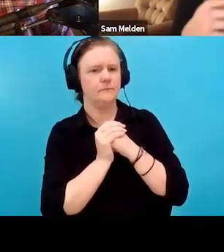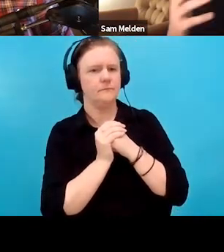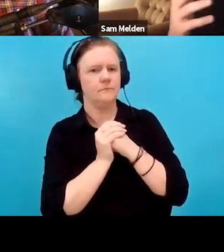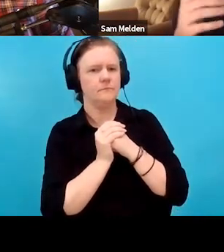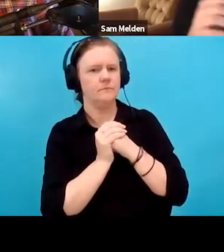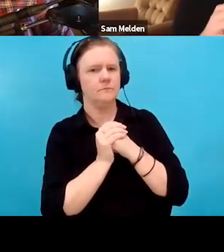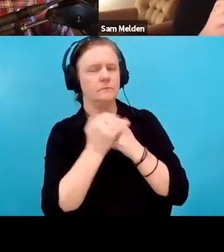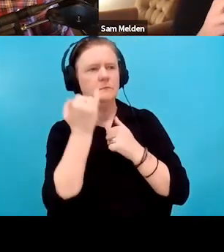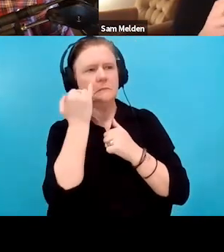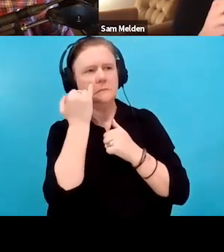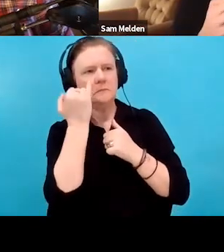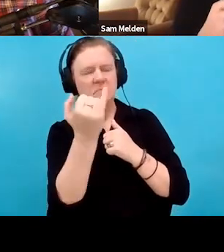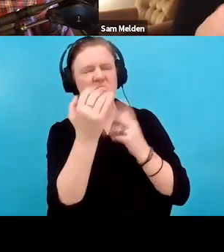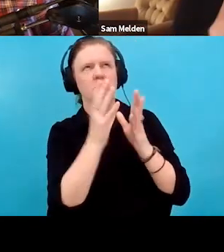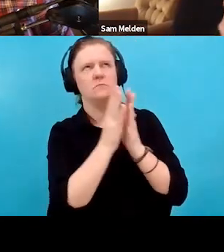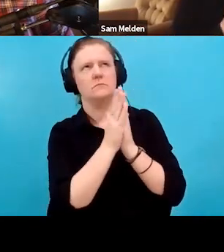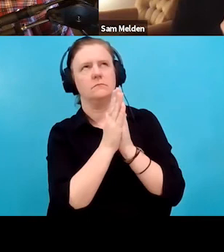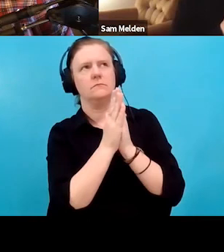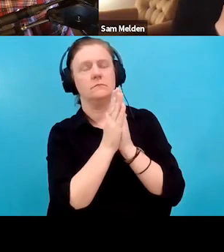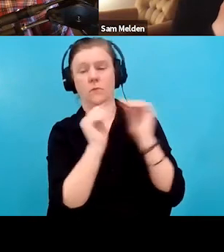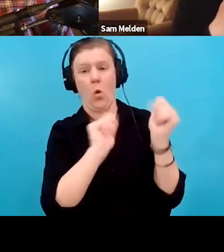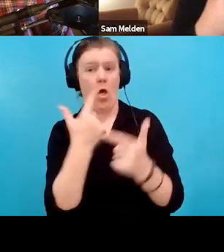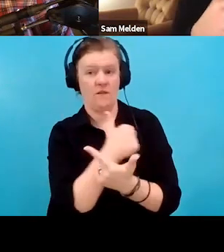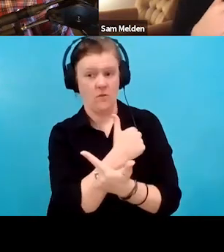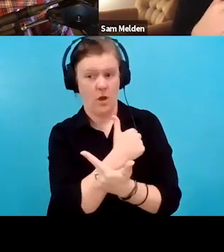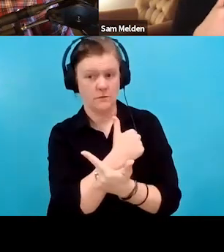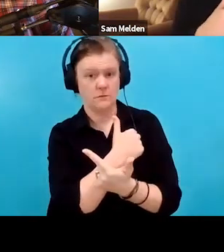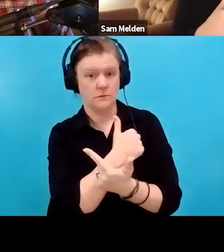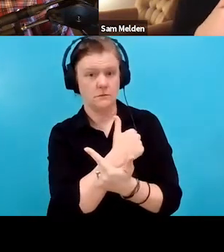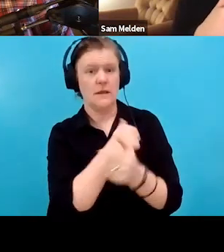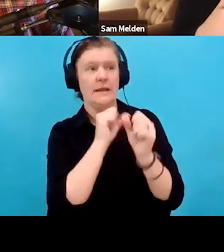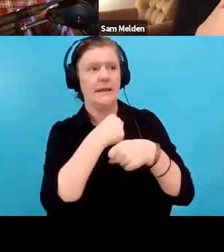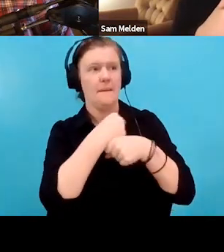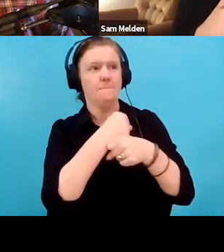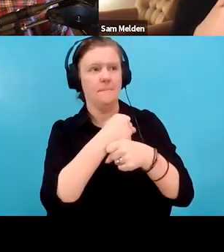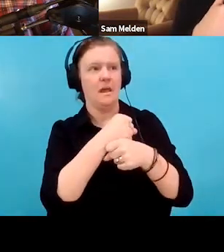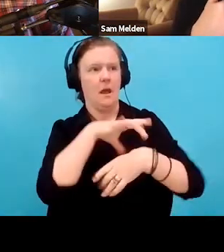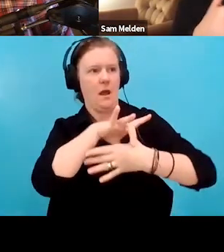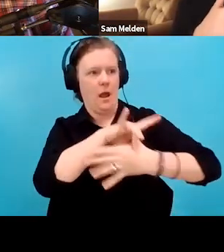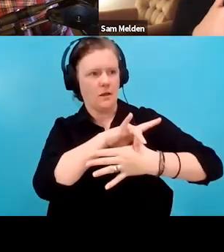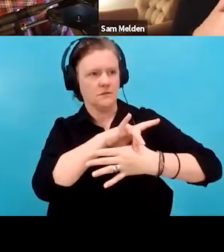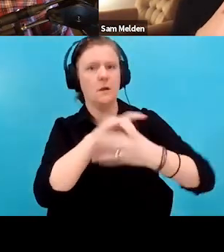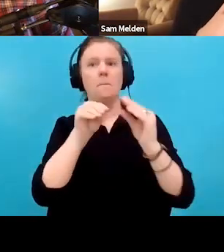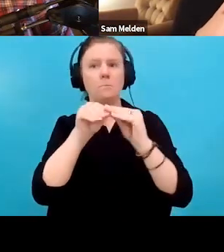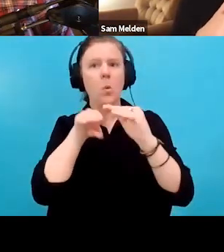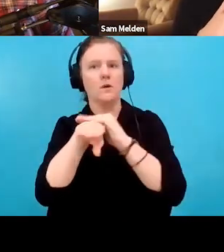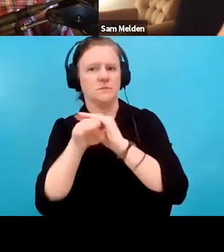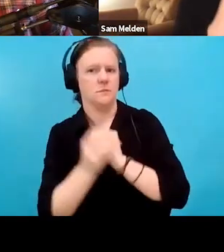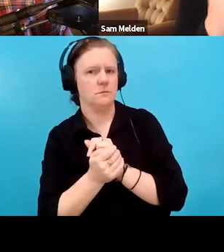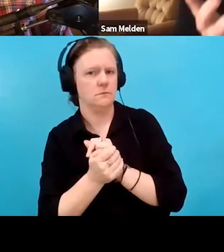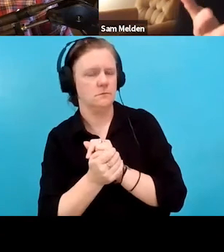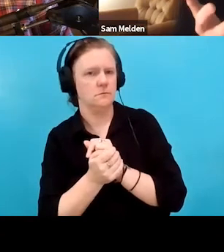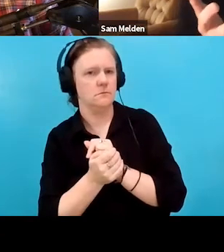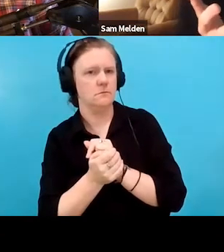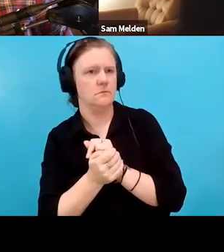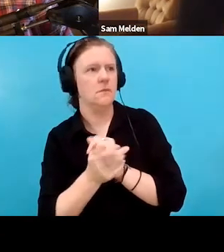some tips, but what are some of the ways that each of us can produce content that is more accessible? I mean, I think about people that may be